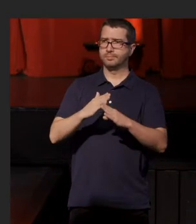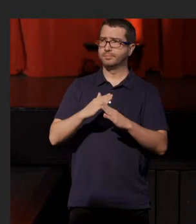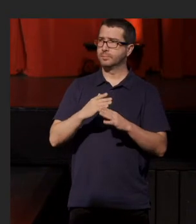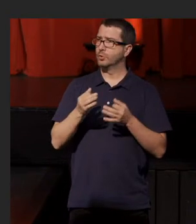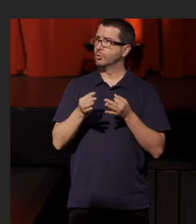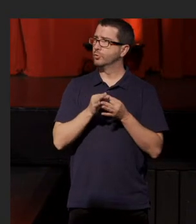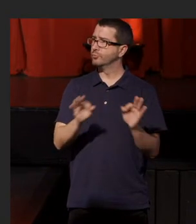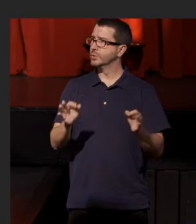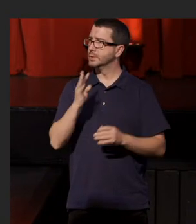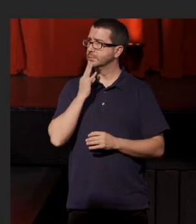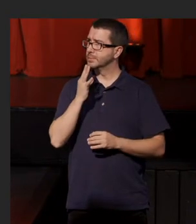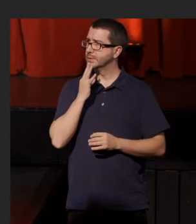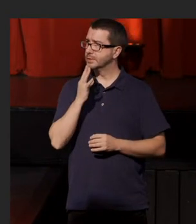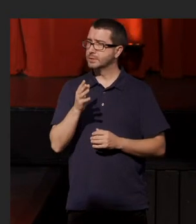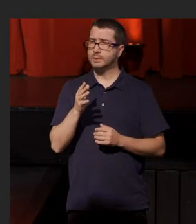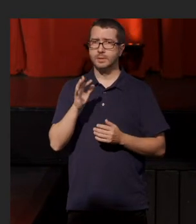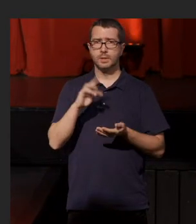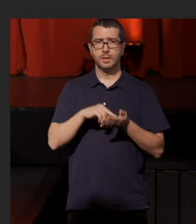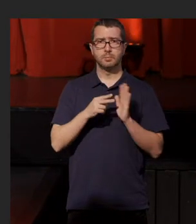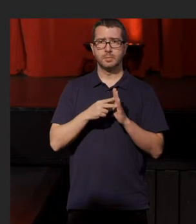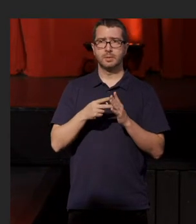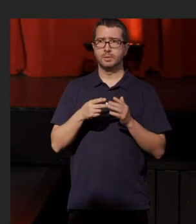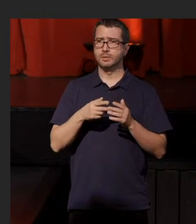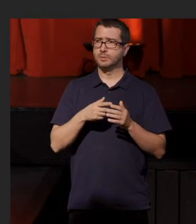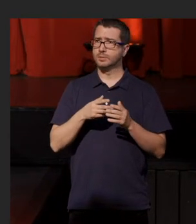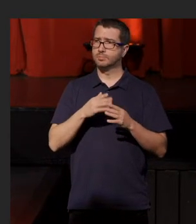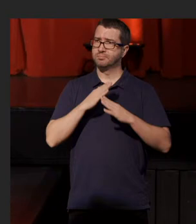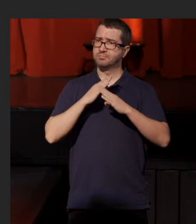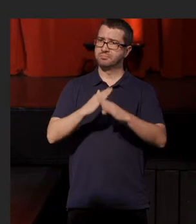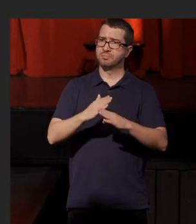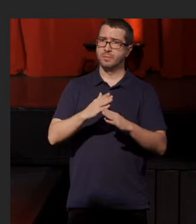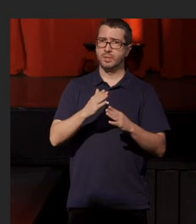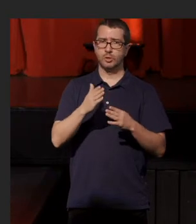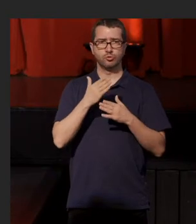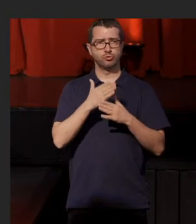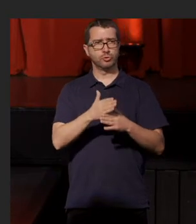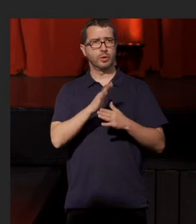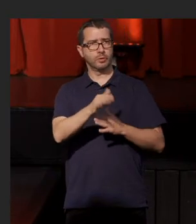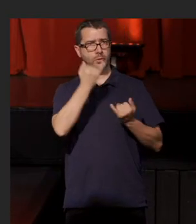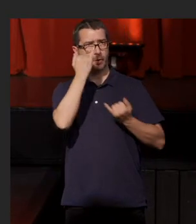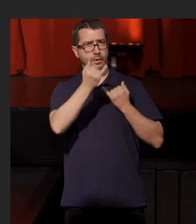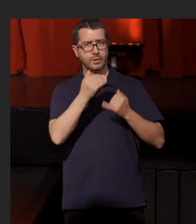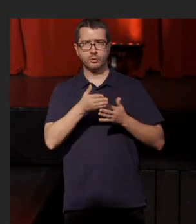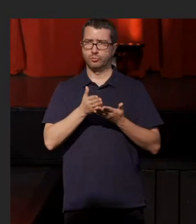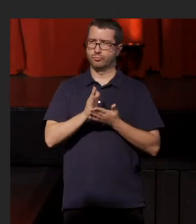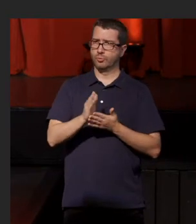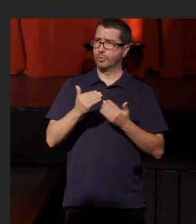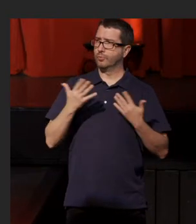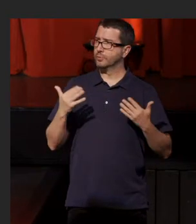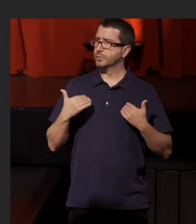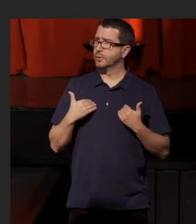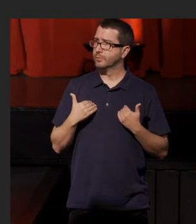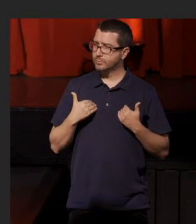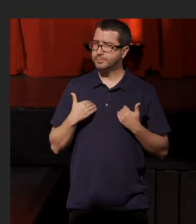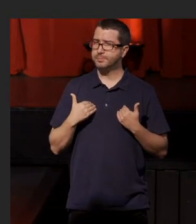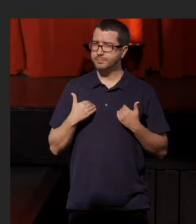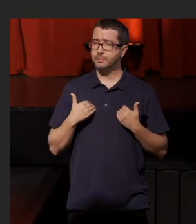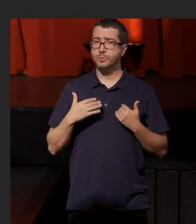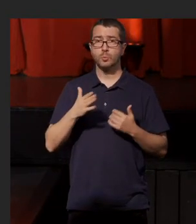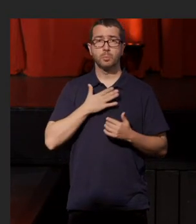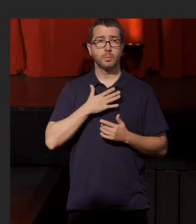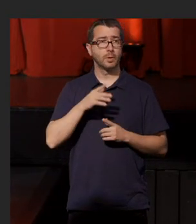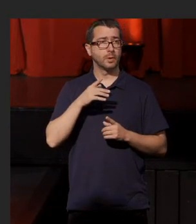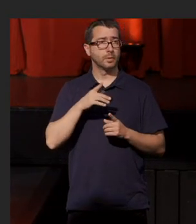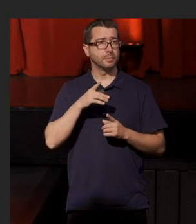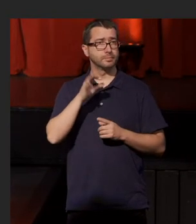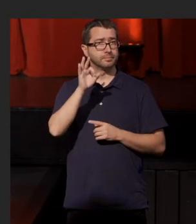with disinformation, that's preventing somebody from sharing their ideas, and they have a right to it. And what I want to say to that